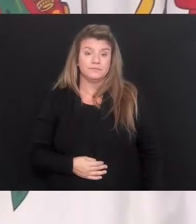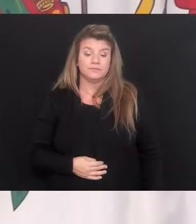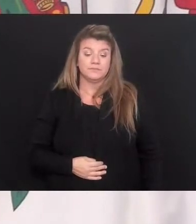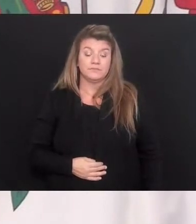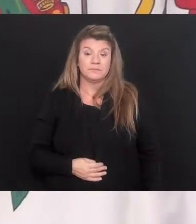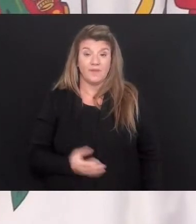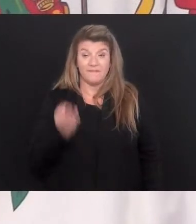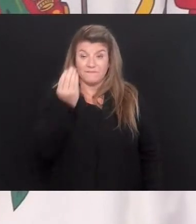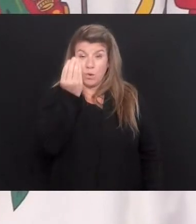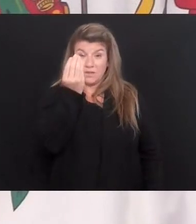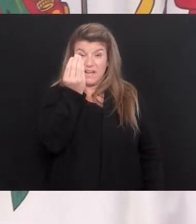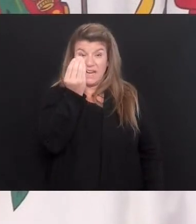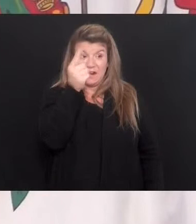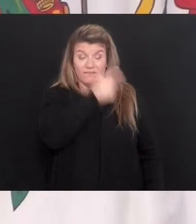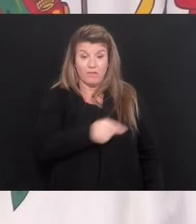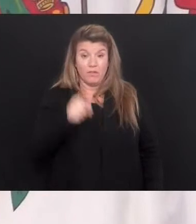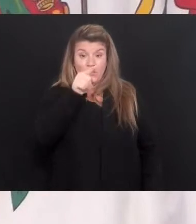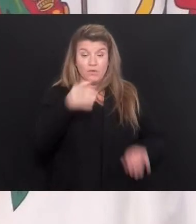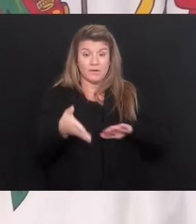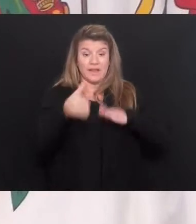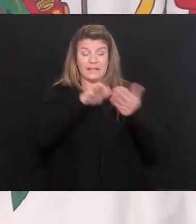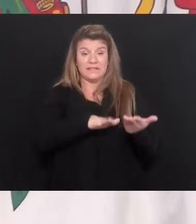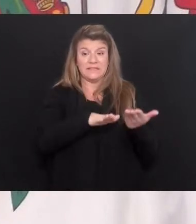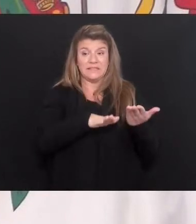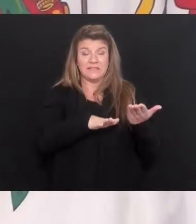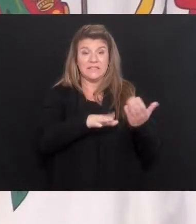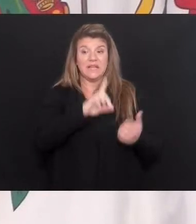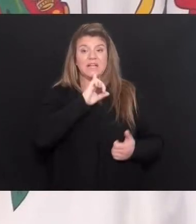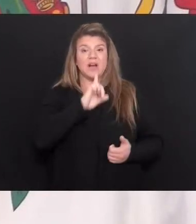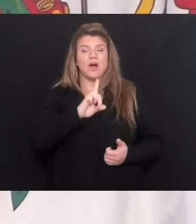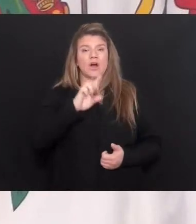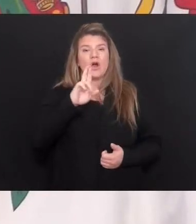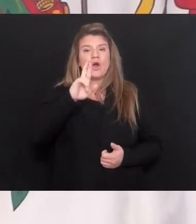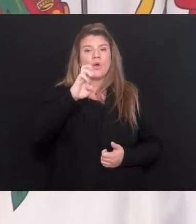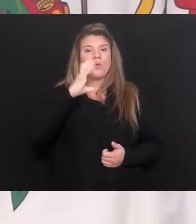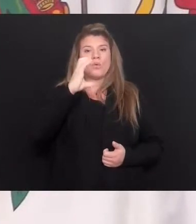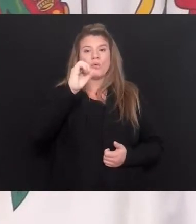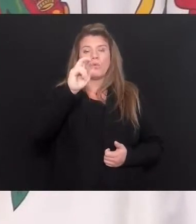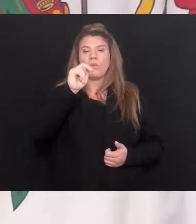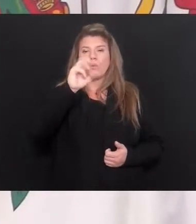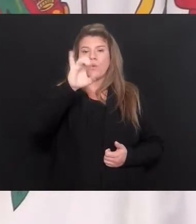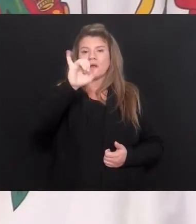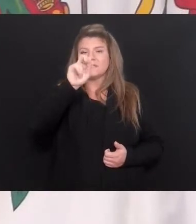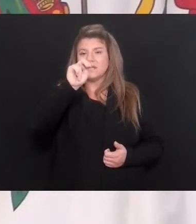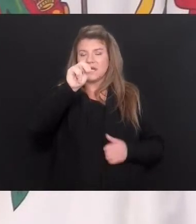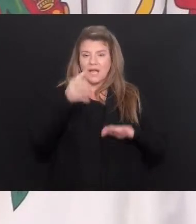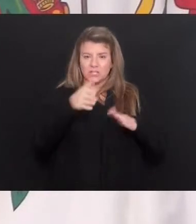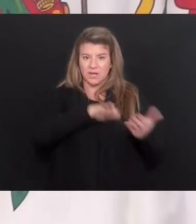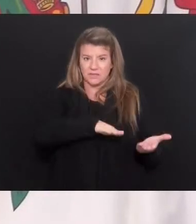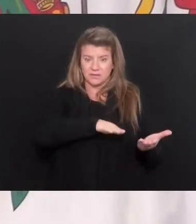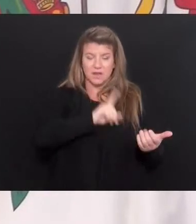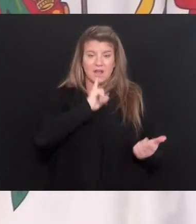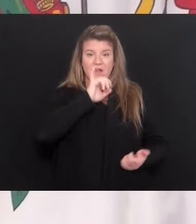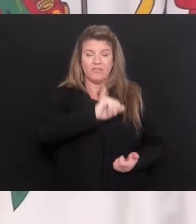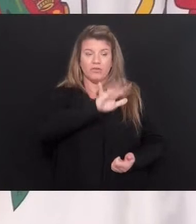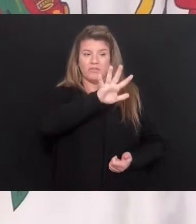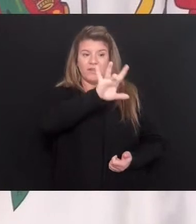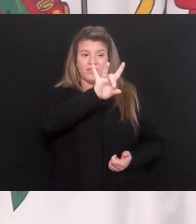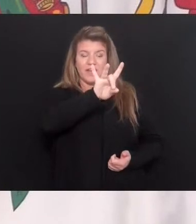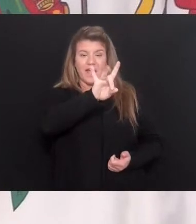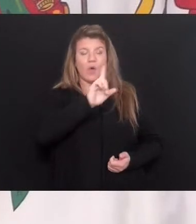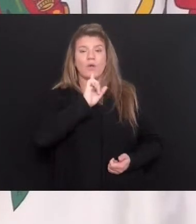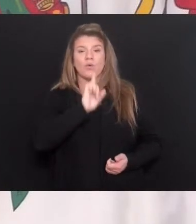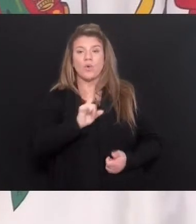14 of these deaths are reconciliation deaths. Of the 58 deaths, we've